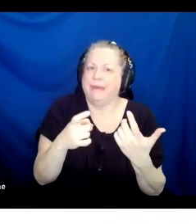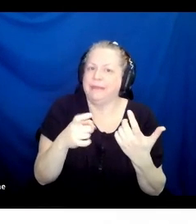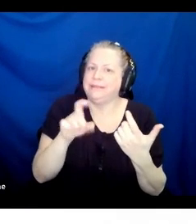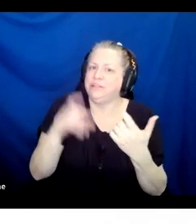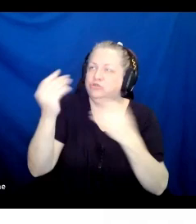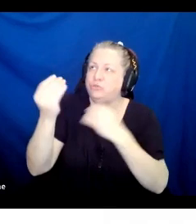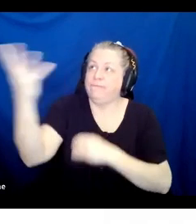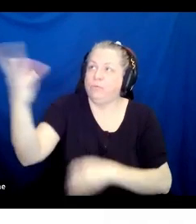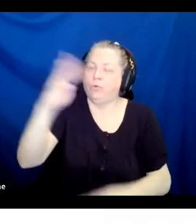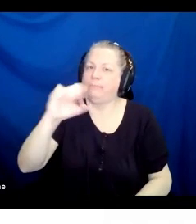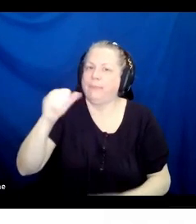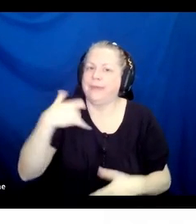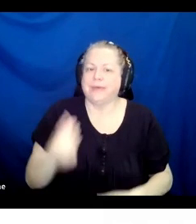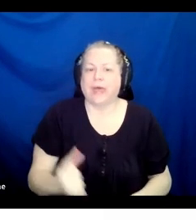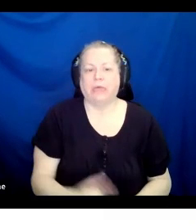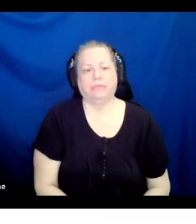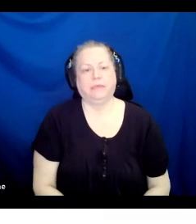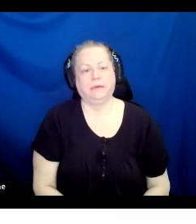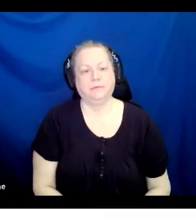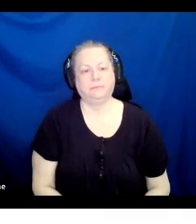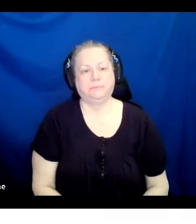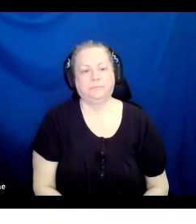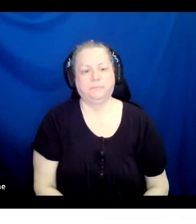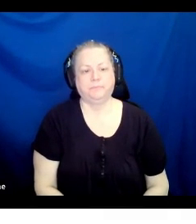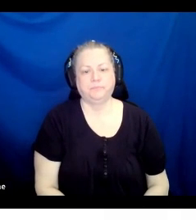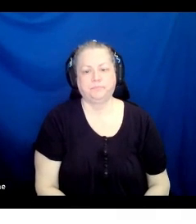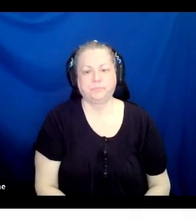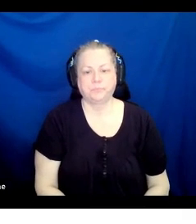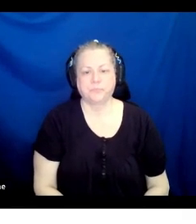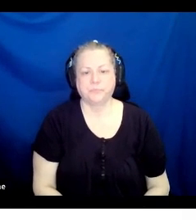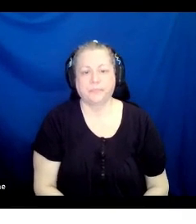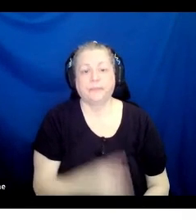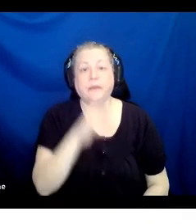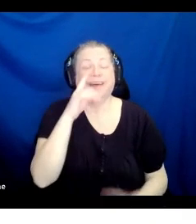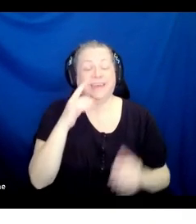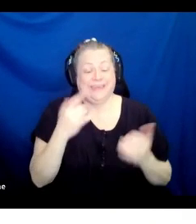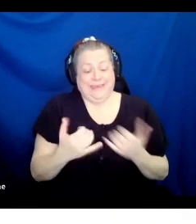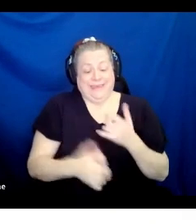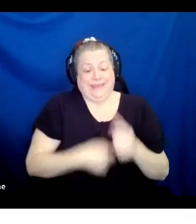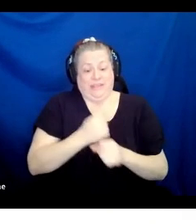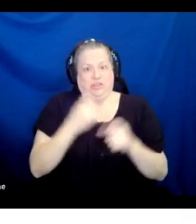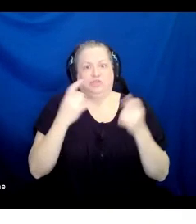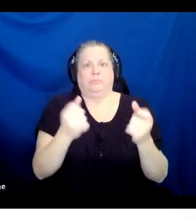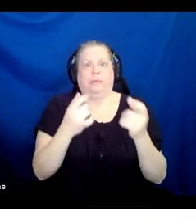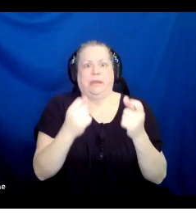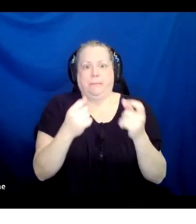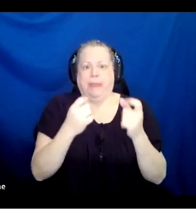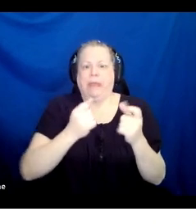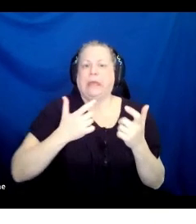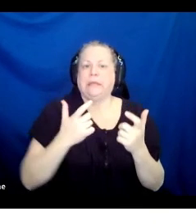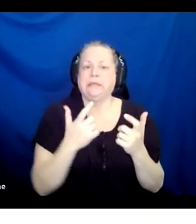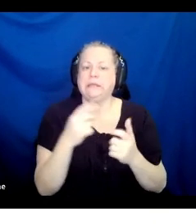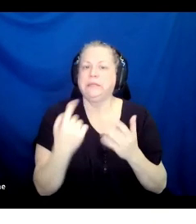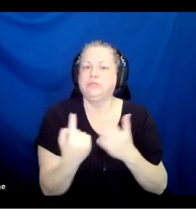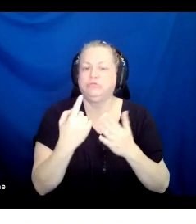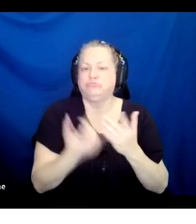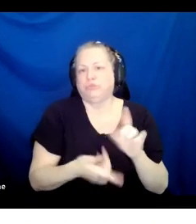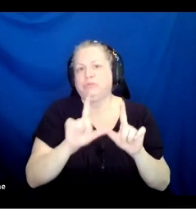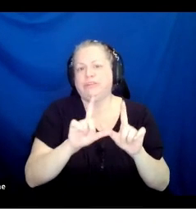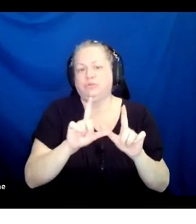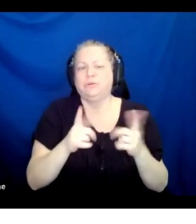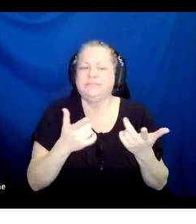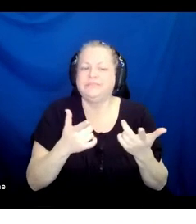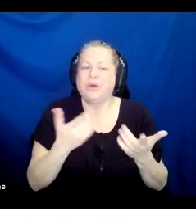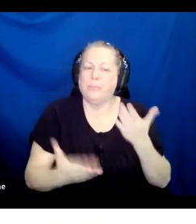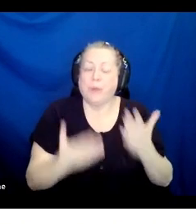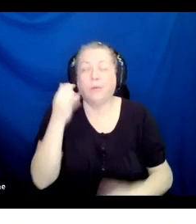information. And due to the large number of renewals this year, members may have longer than usual hold times at